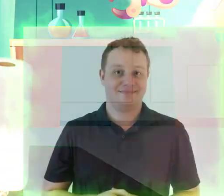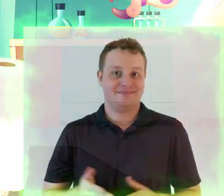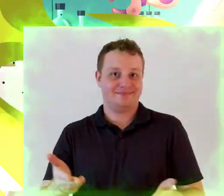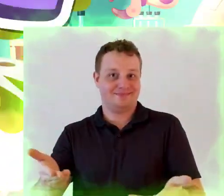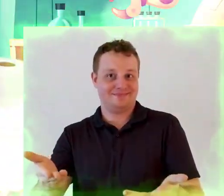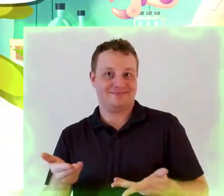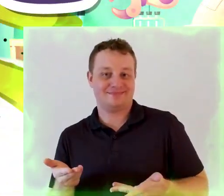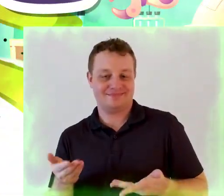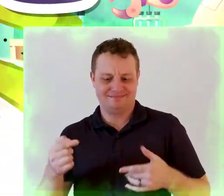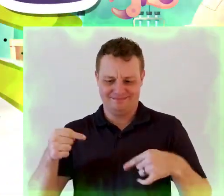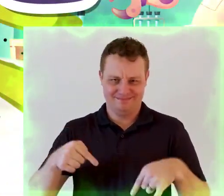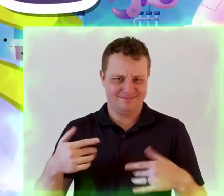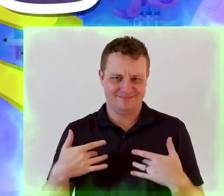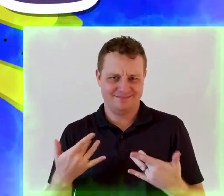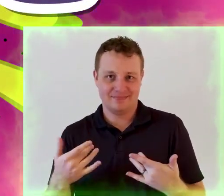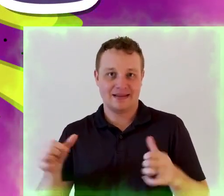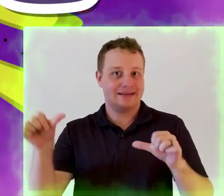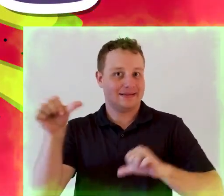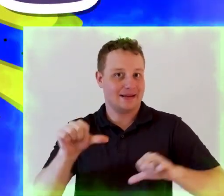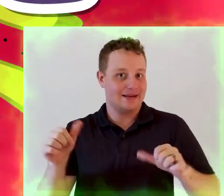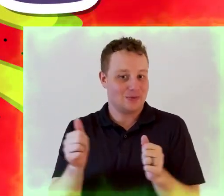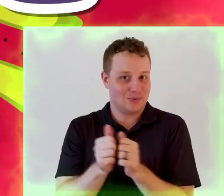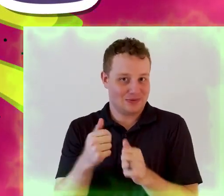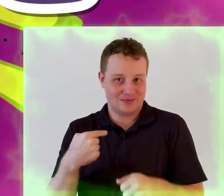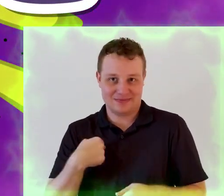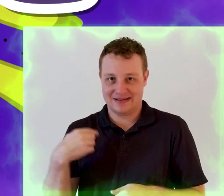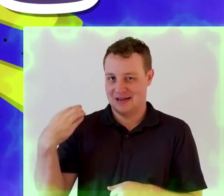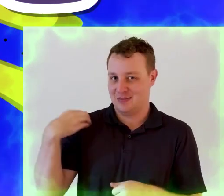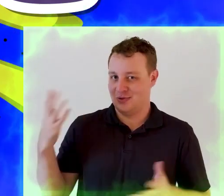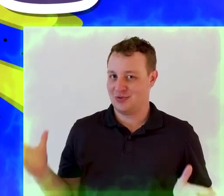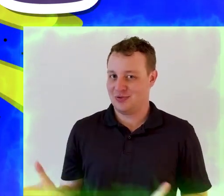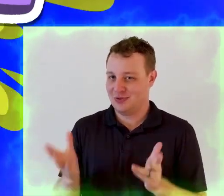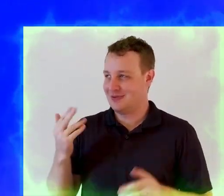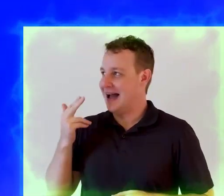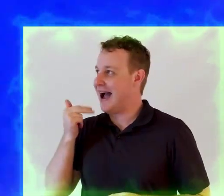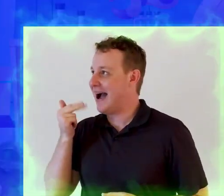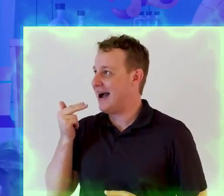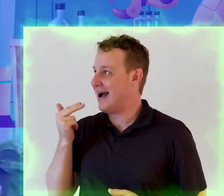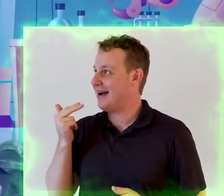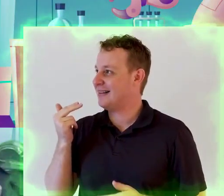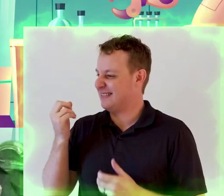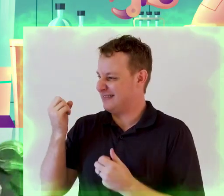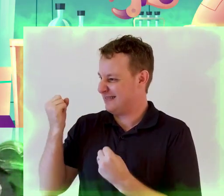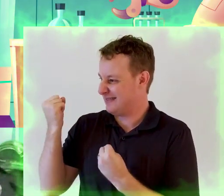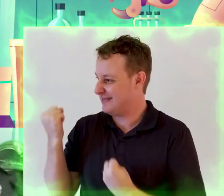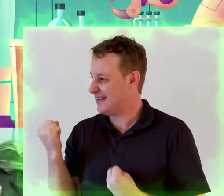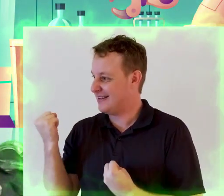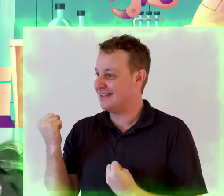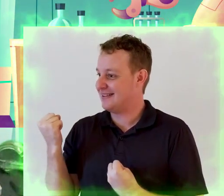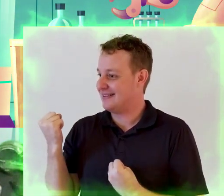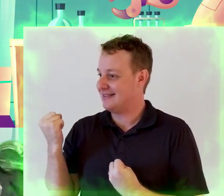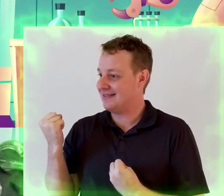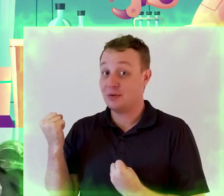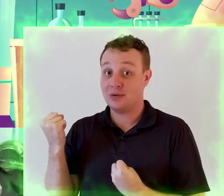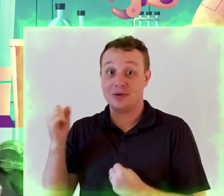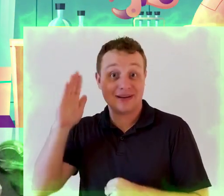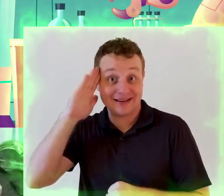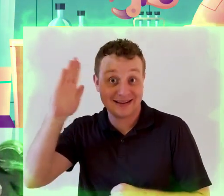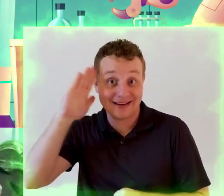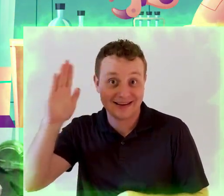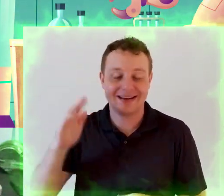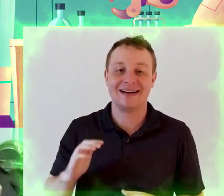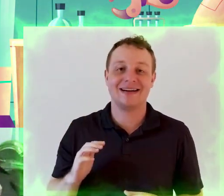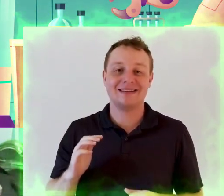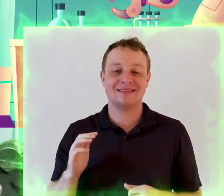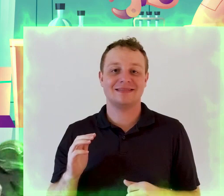Welcome to Science with Captain Encouragement! Ha ha ha ha! Oh, yes! Oh, hey